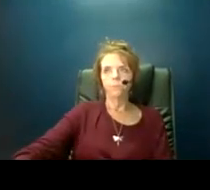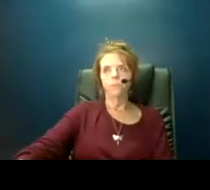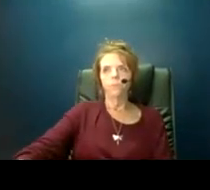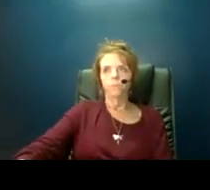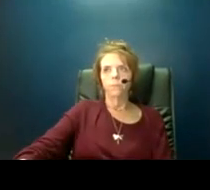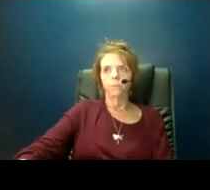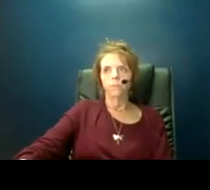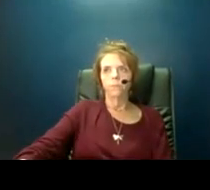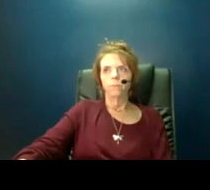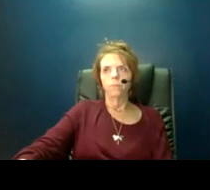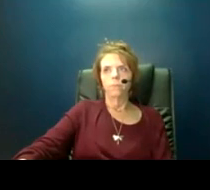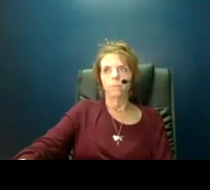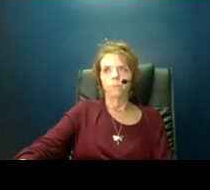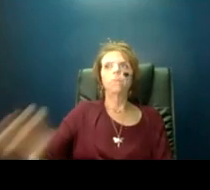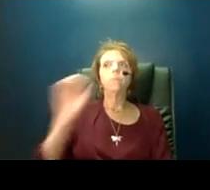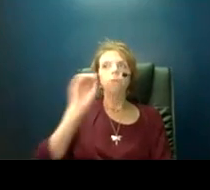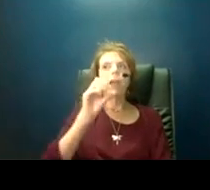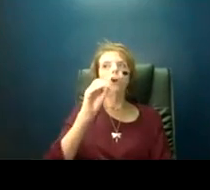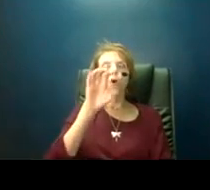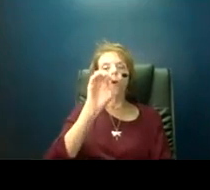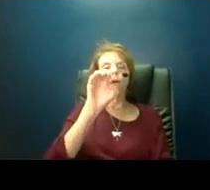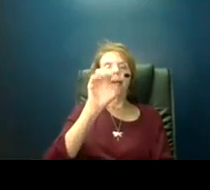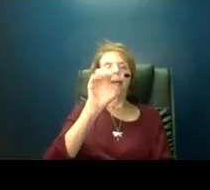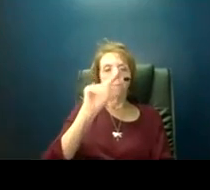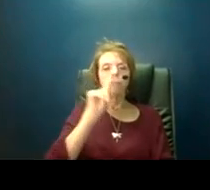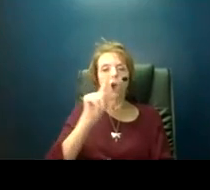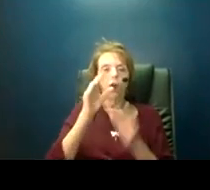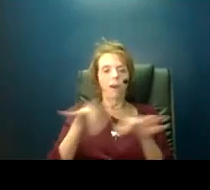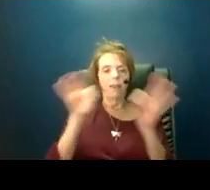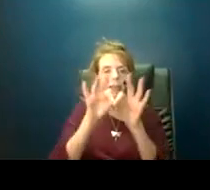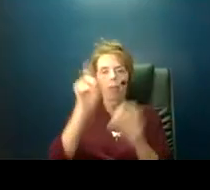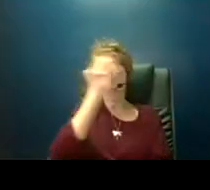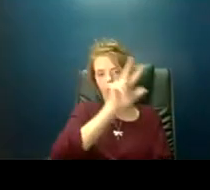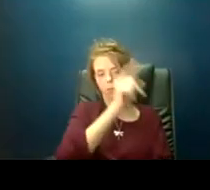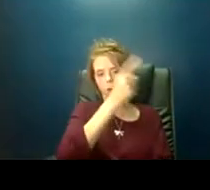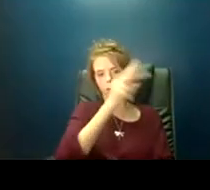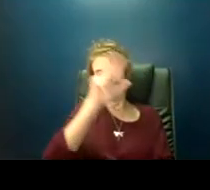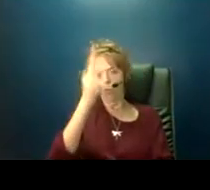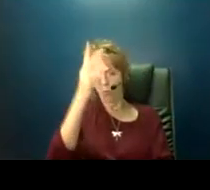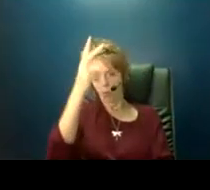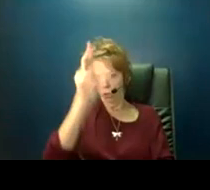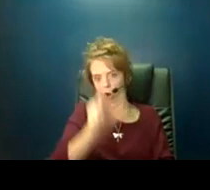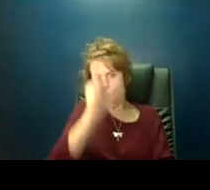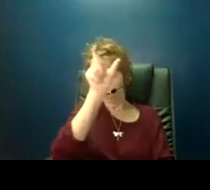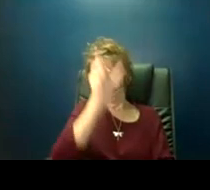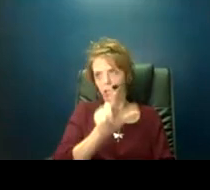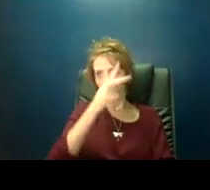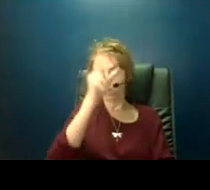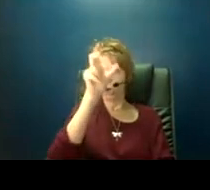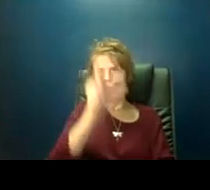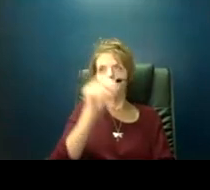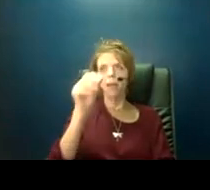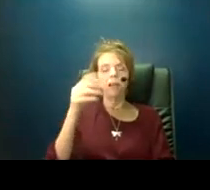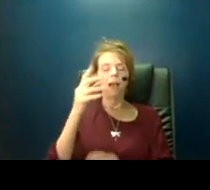So the elements are key. So this third column in the documents I'll share at the end of this, and then leading into